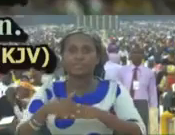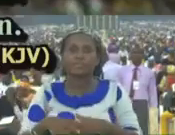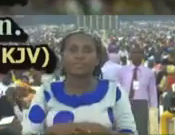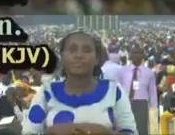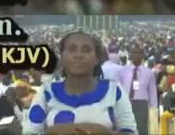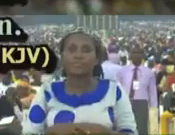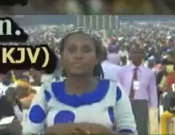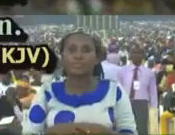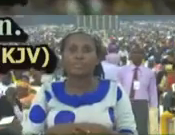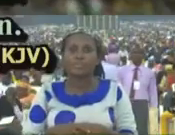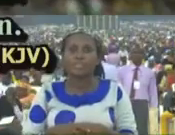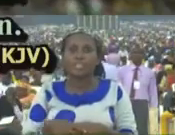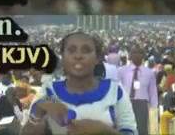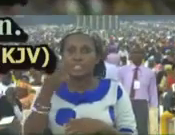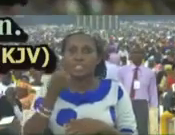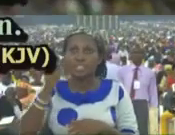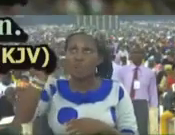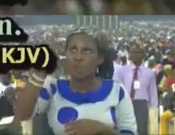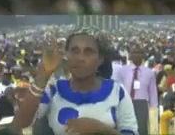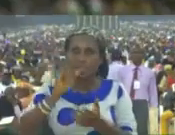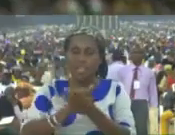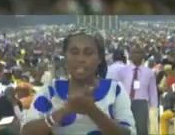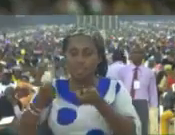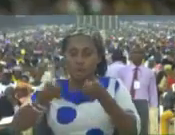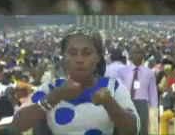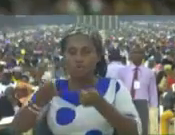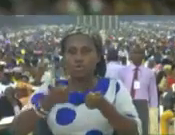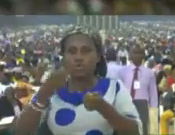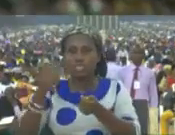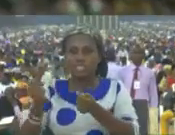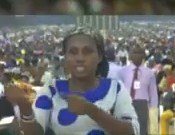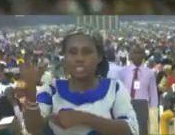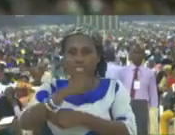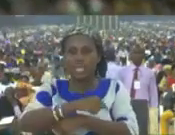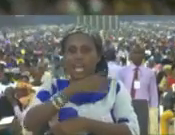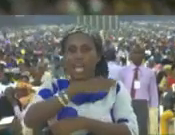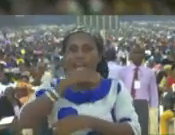Now, the one who controls the day and the night